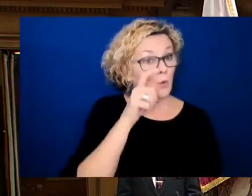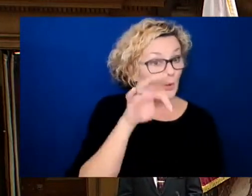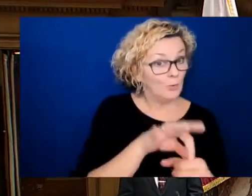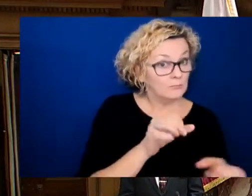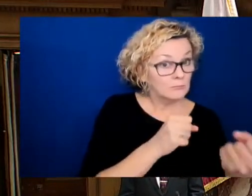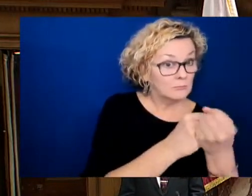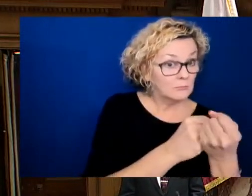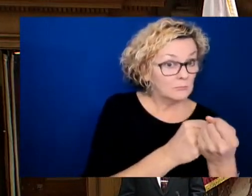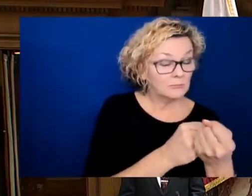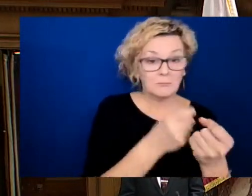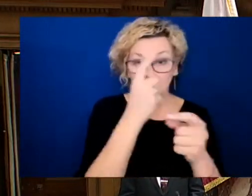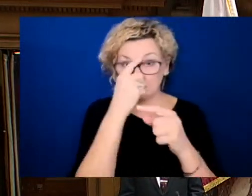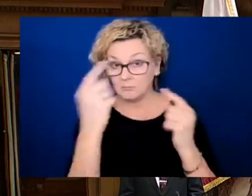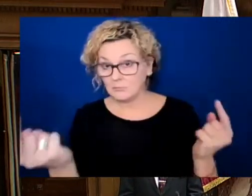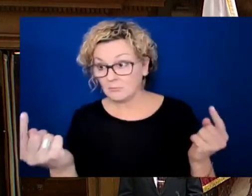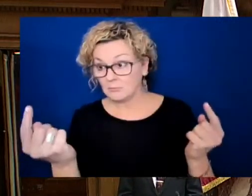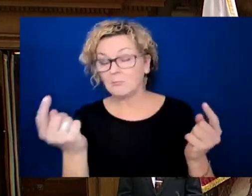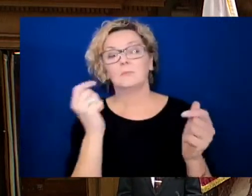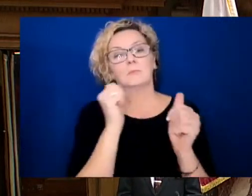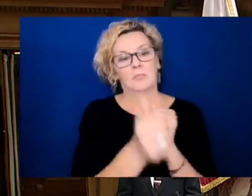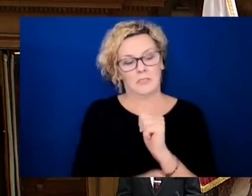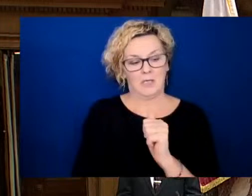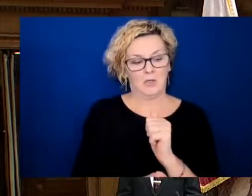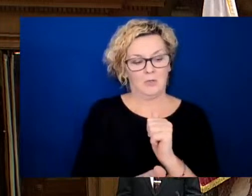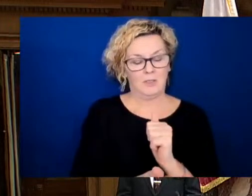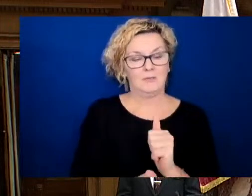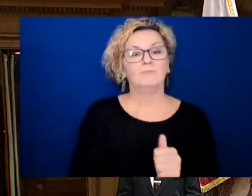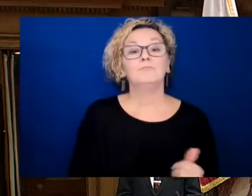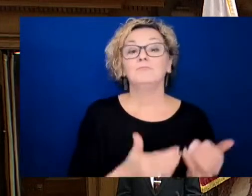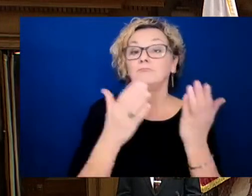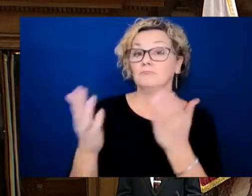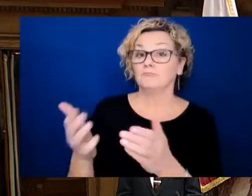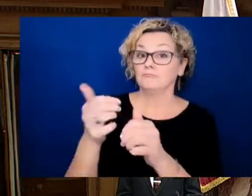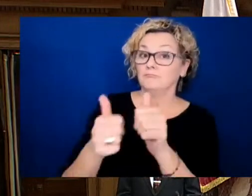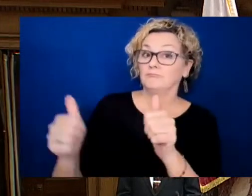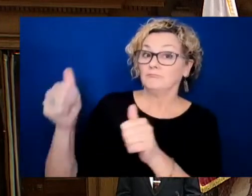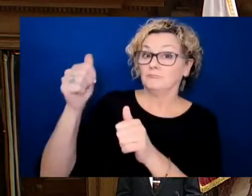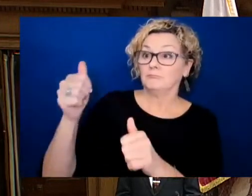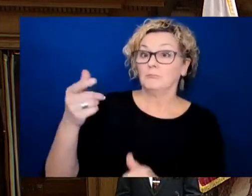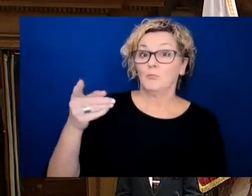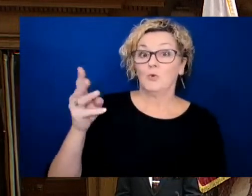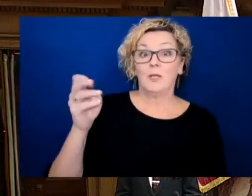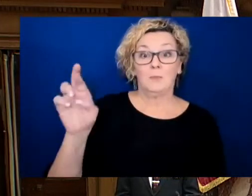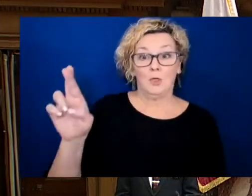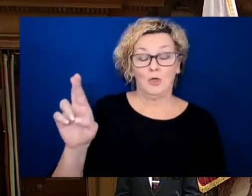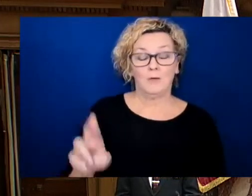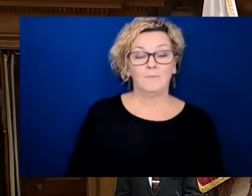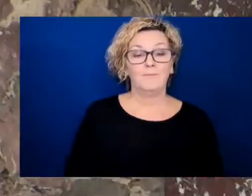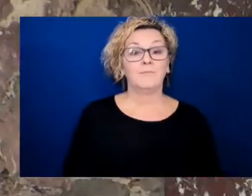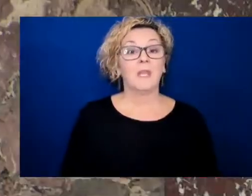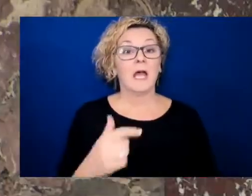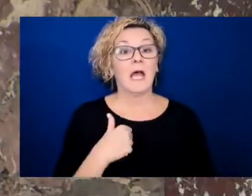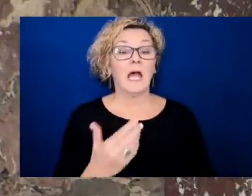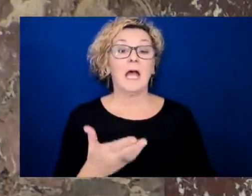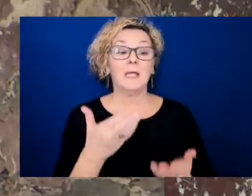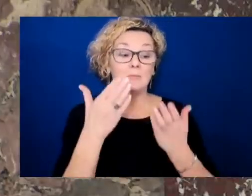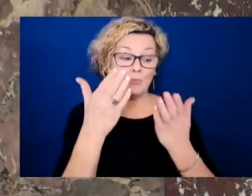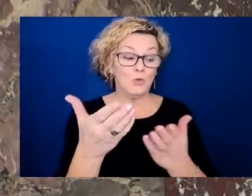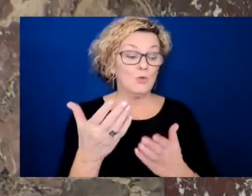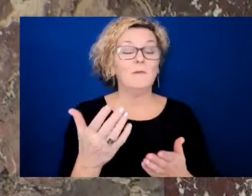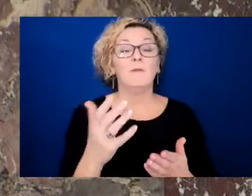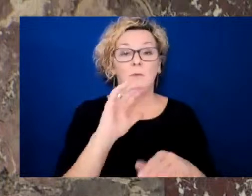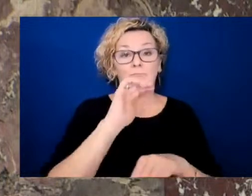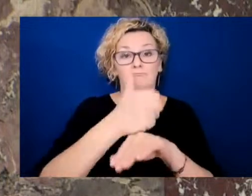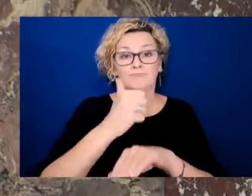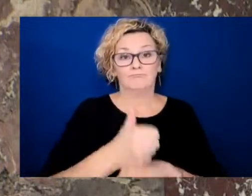Aye. Opposed? Motion carried. Honourable Premier. Thank you, Honourable Speaker. I move that the Select Standing Committee of this House for the present session